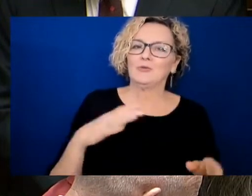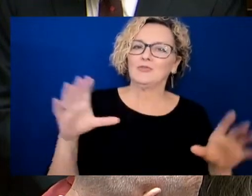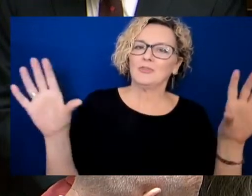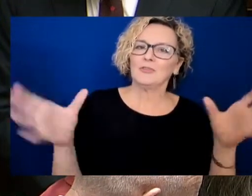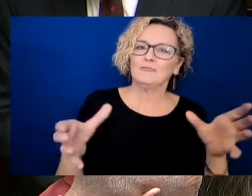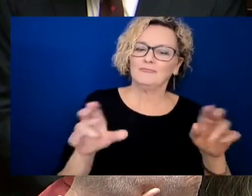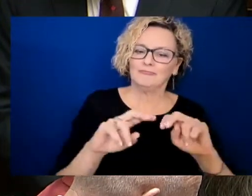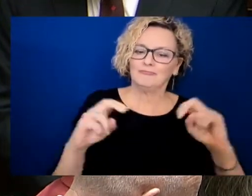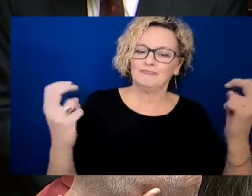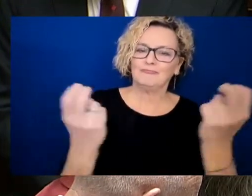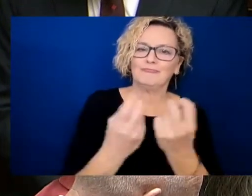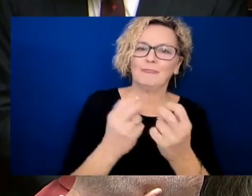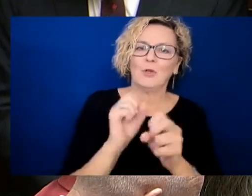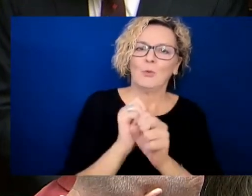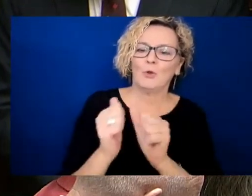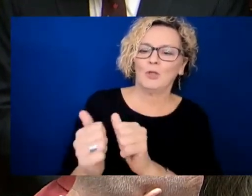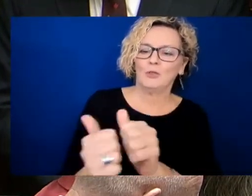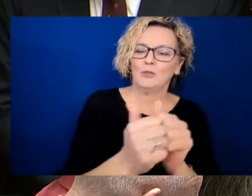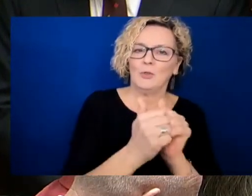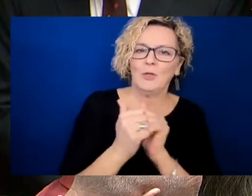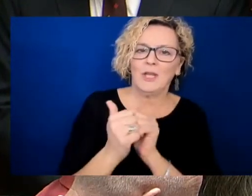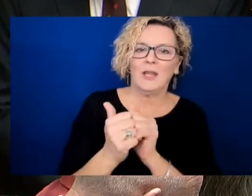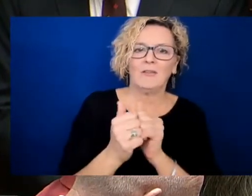and the foundation becomes light.